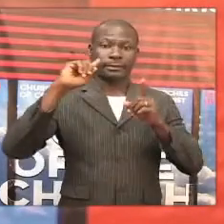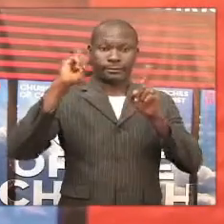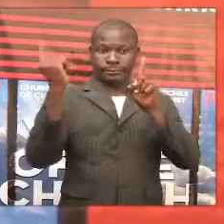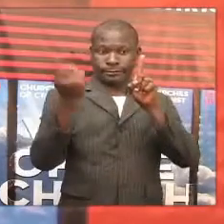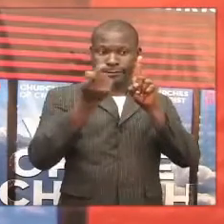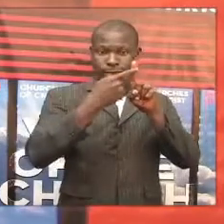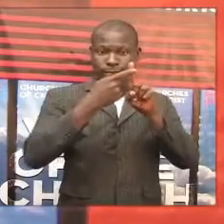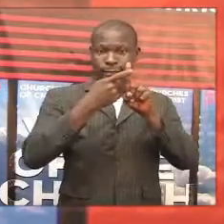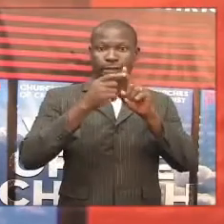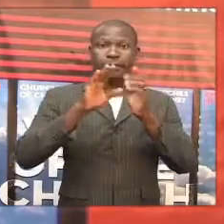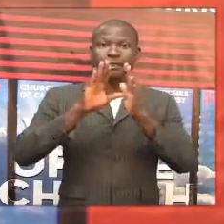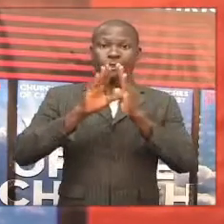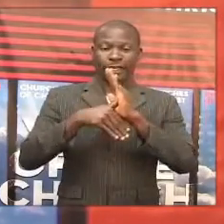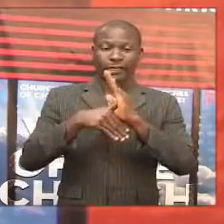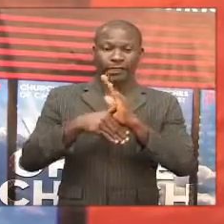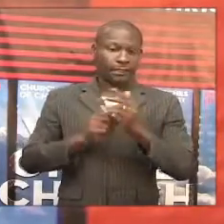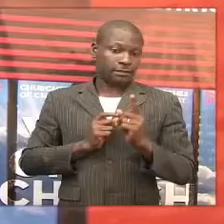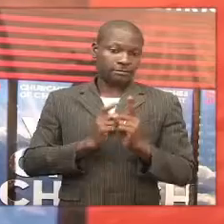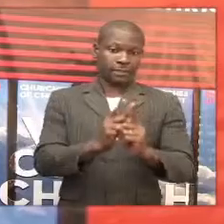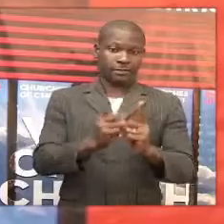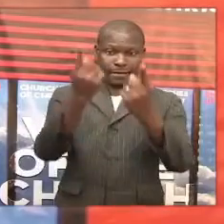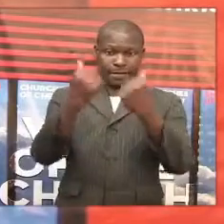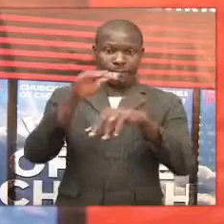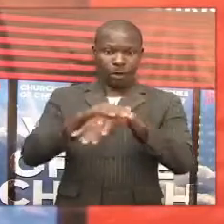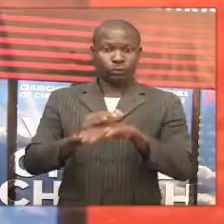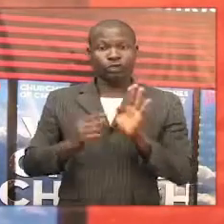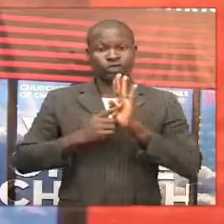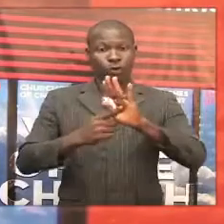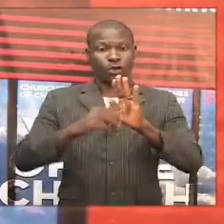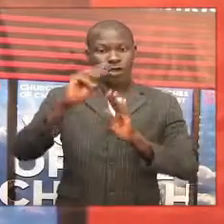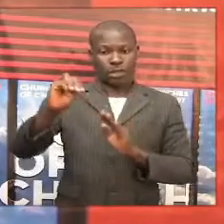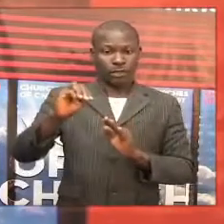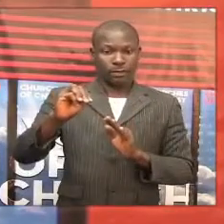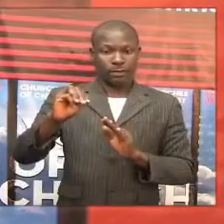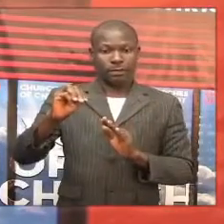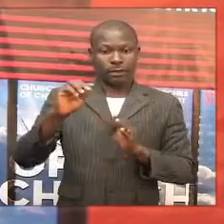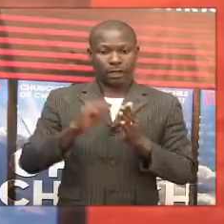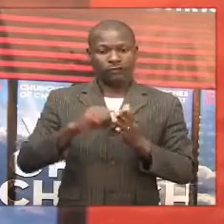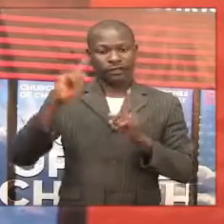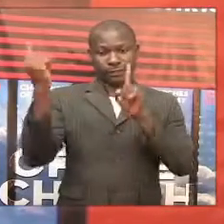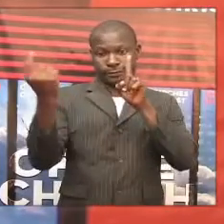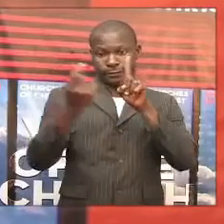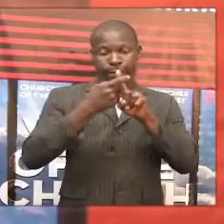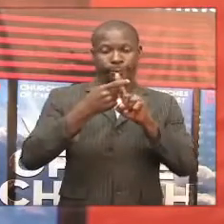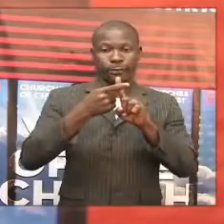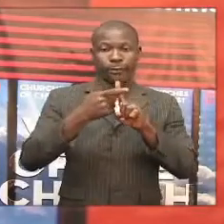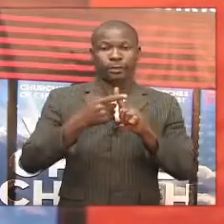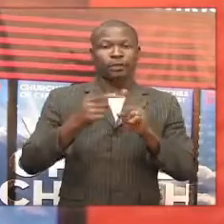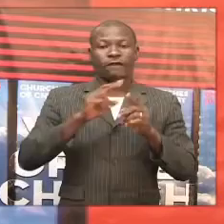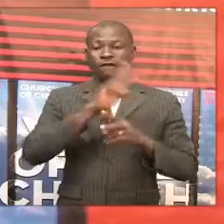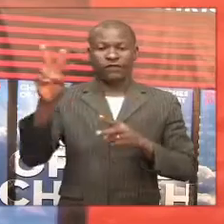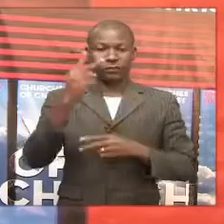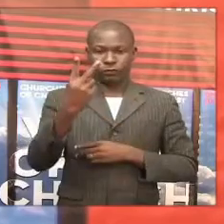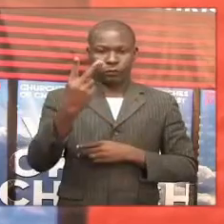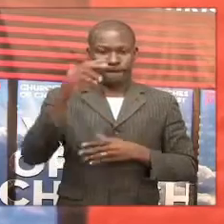his disciples came up to show him the buildings of the temple. Verse 2, Matthew